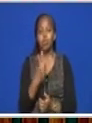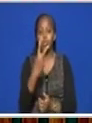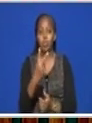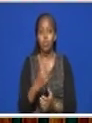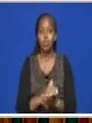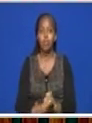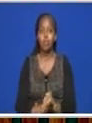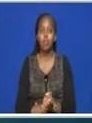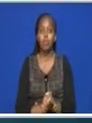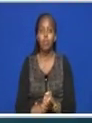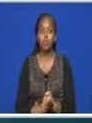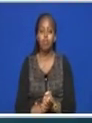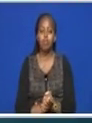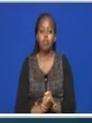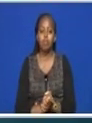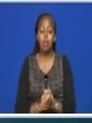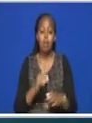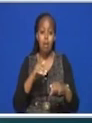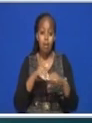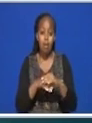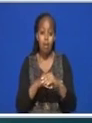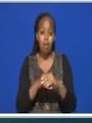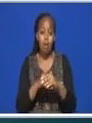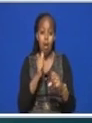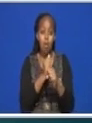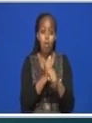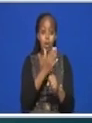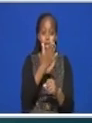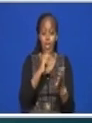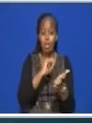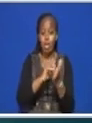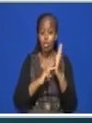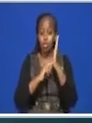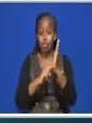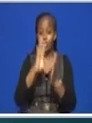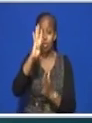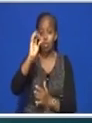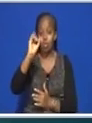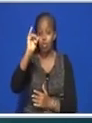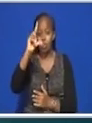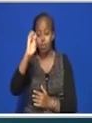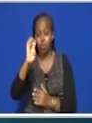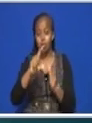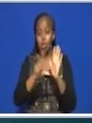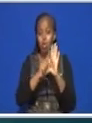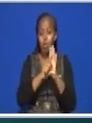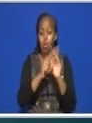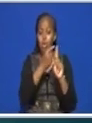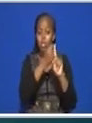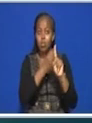2, it reads, in an experiment to verify Boyle's law, the temperature of